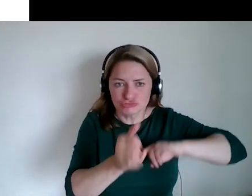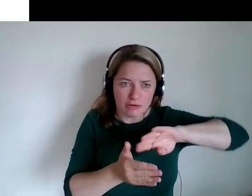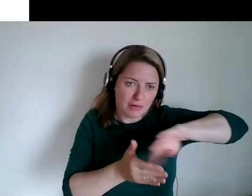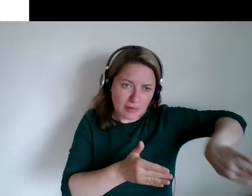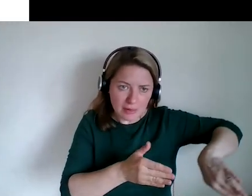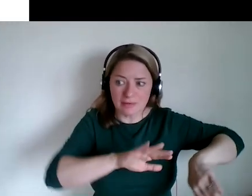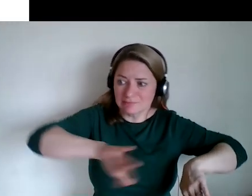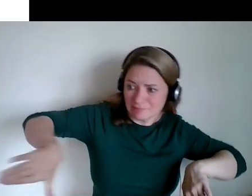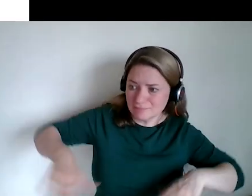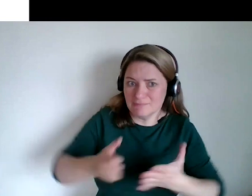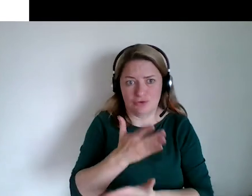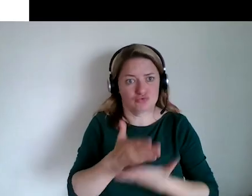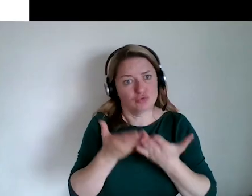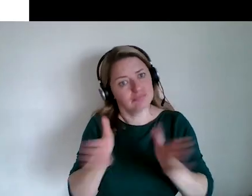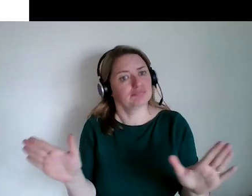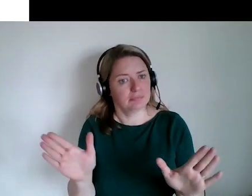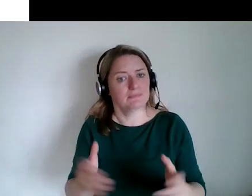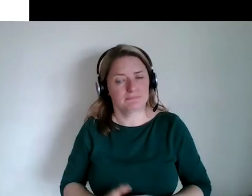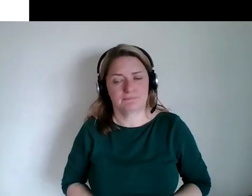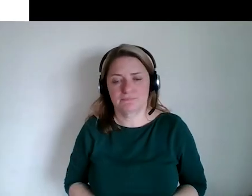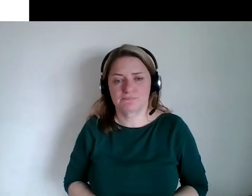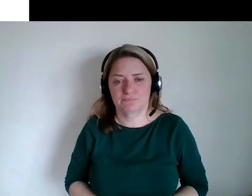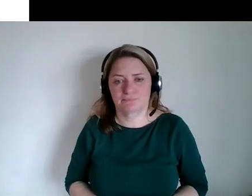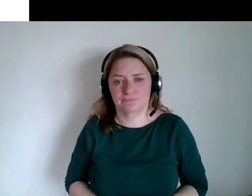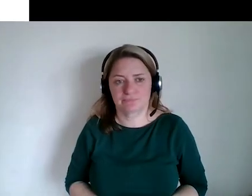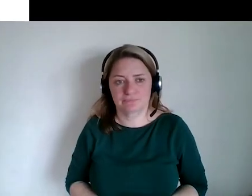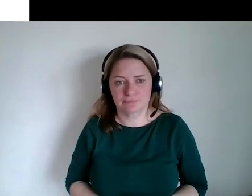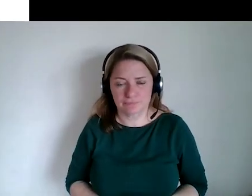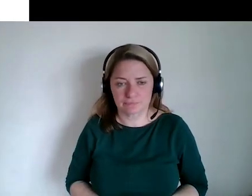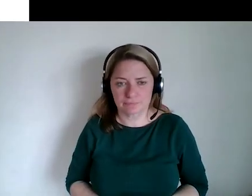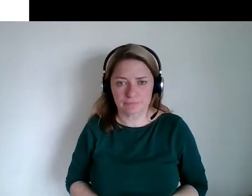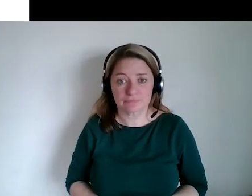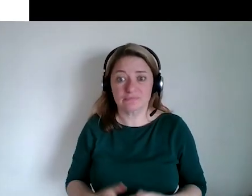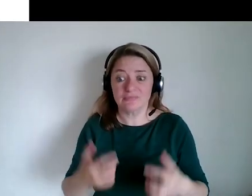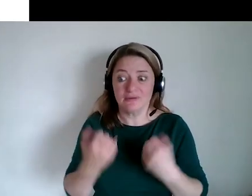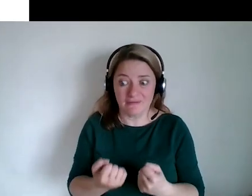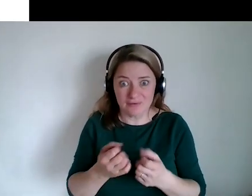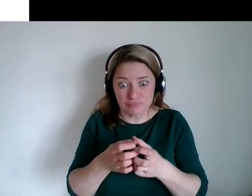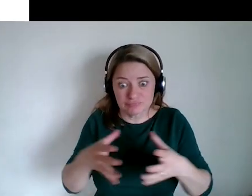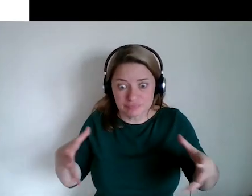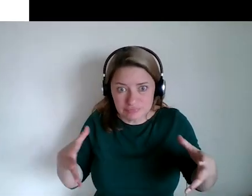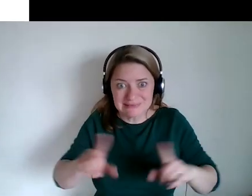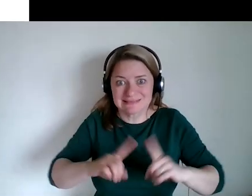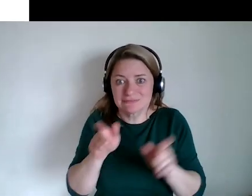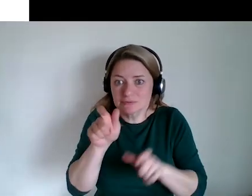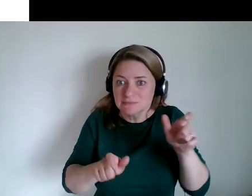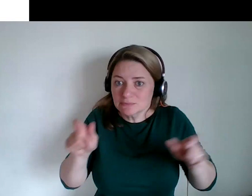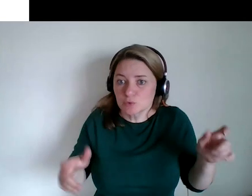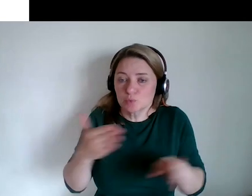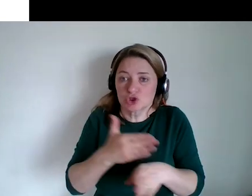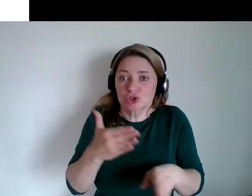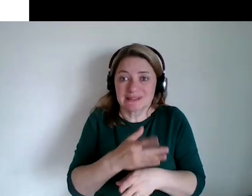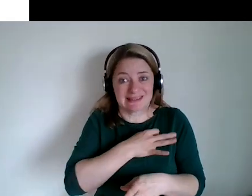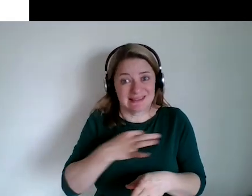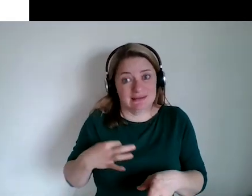and practical. We're building a critical mass of individuals working in clinical education